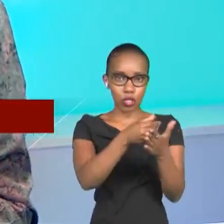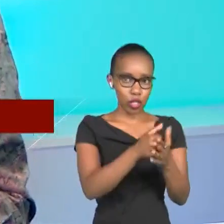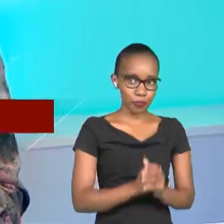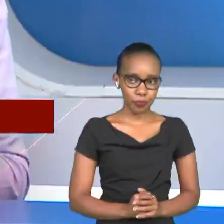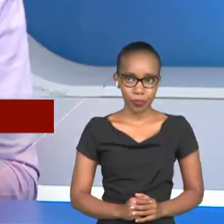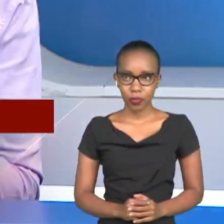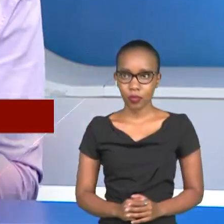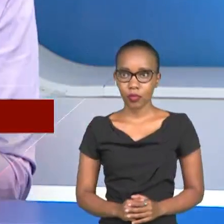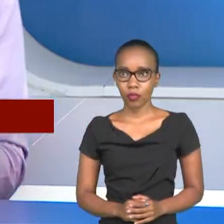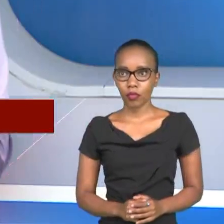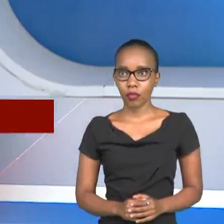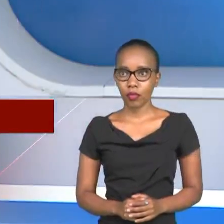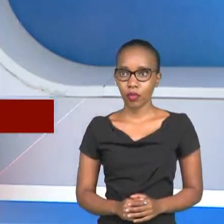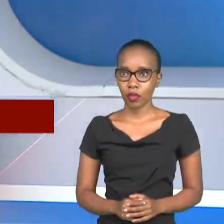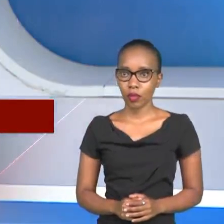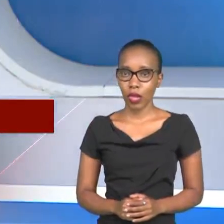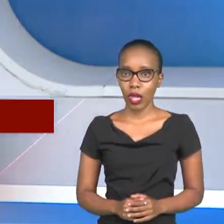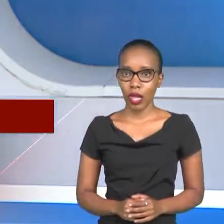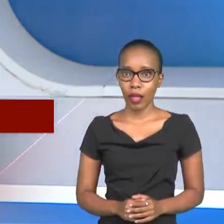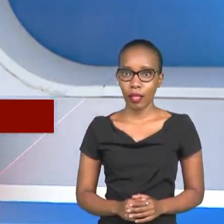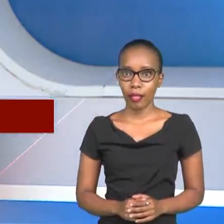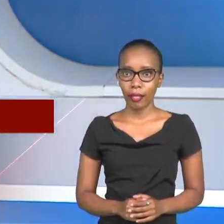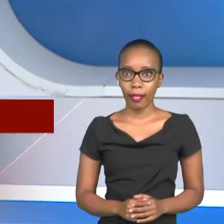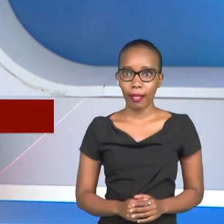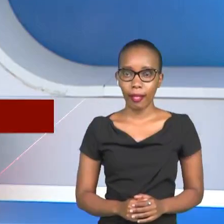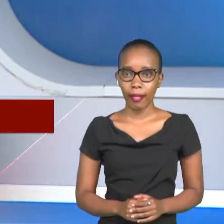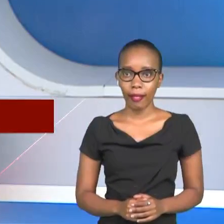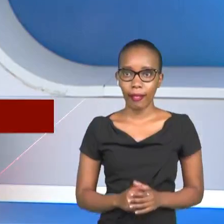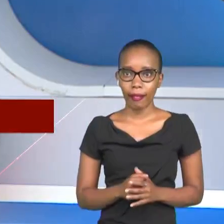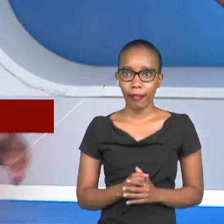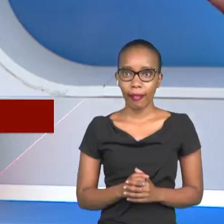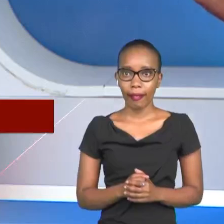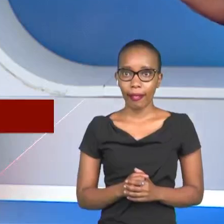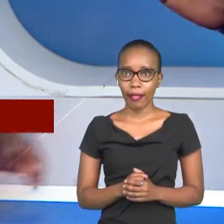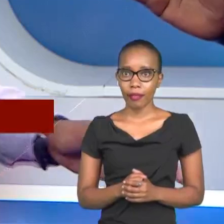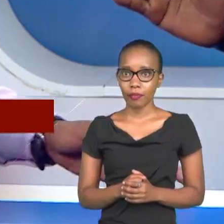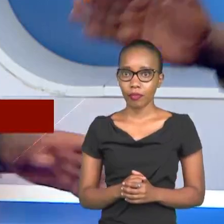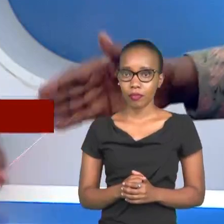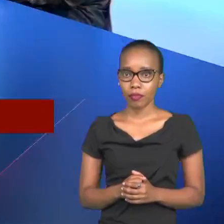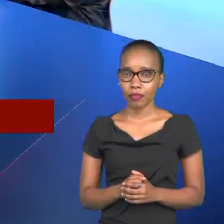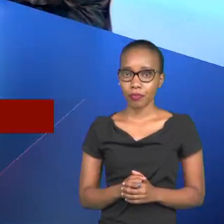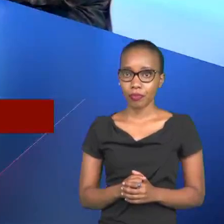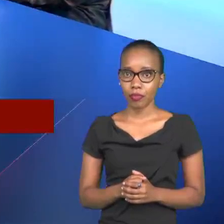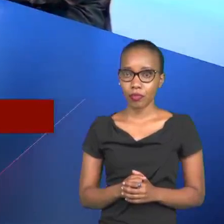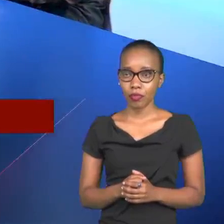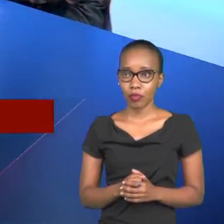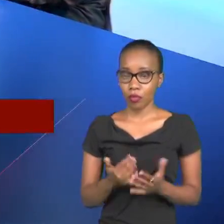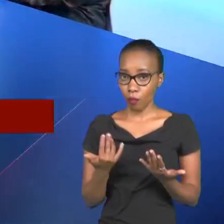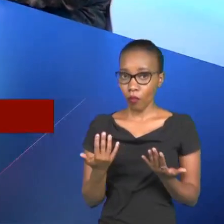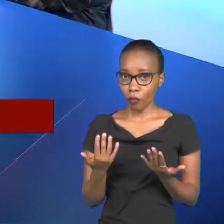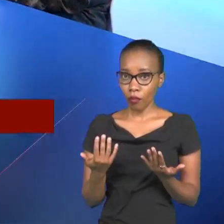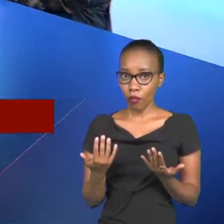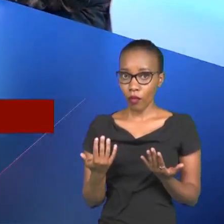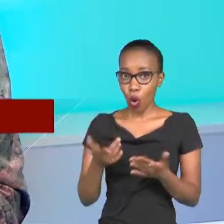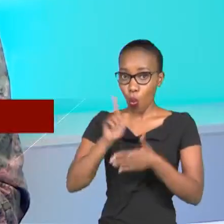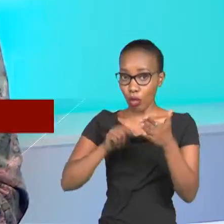contradict Ruth's statement, what Ruth said. Yeah, what I was saying. NMS is doing a good job. Yes. And only what I